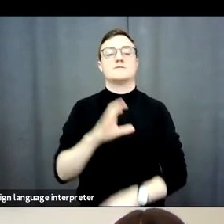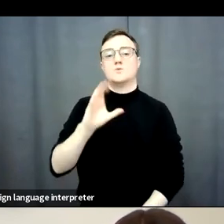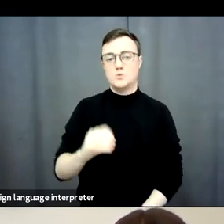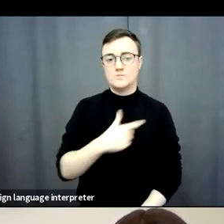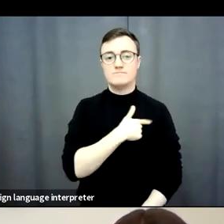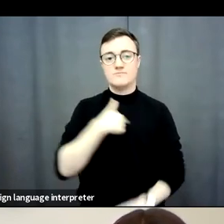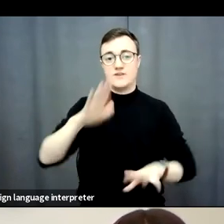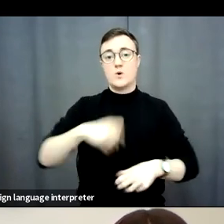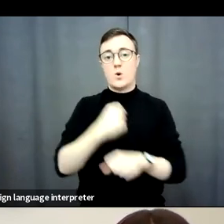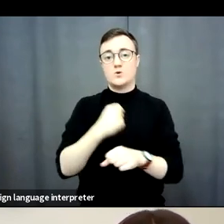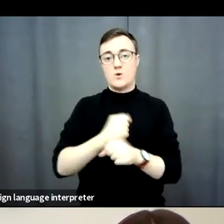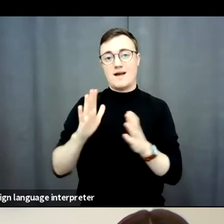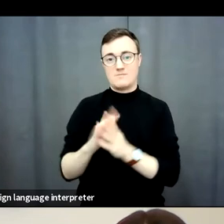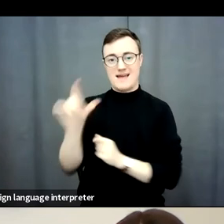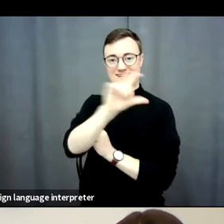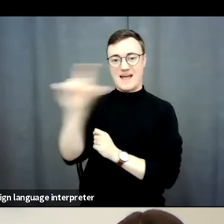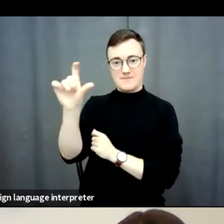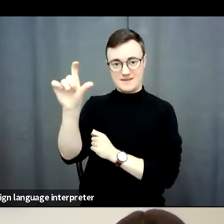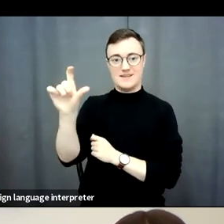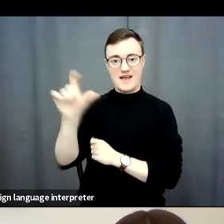with the topic safe schools